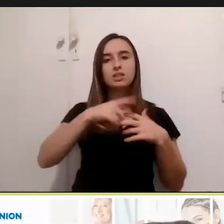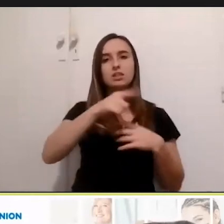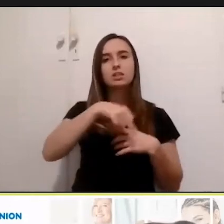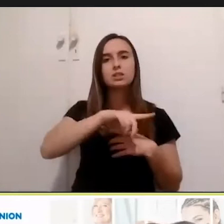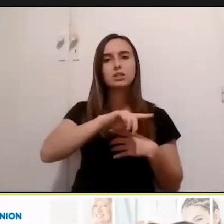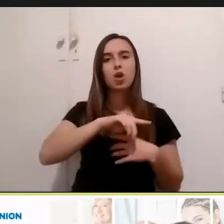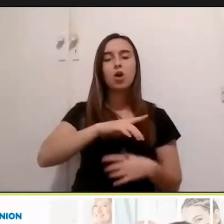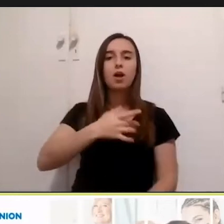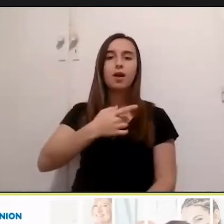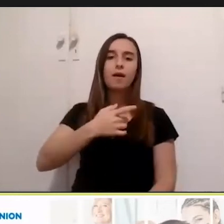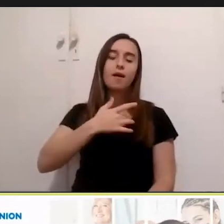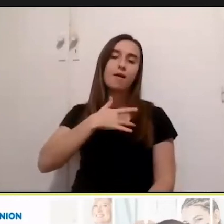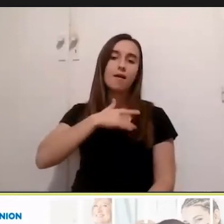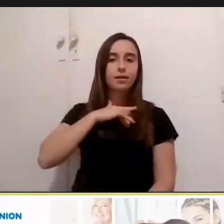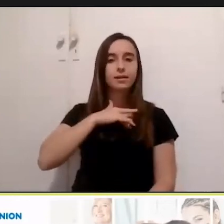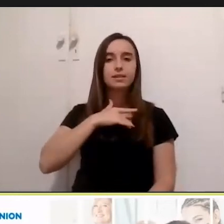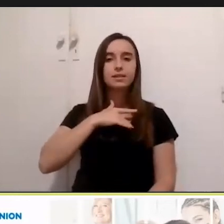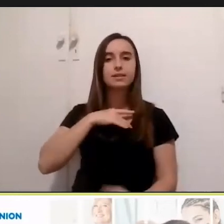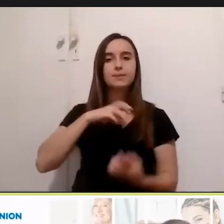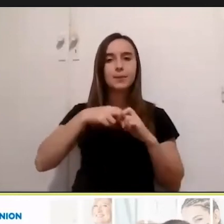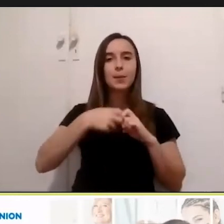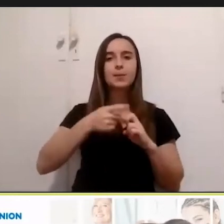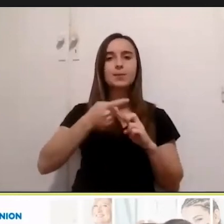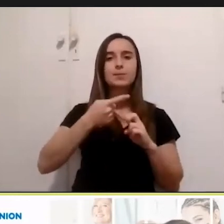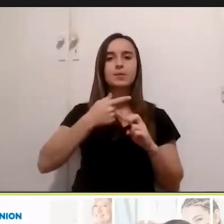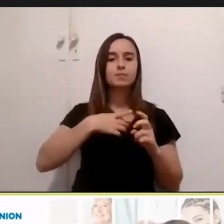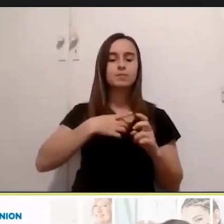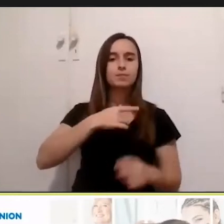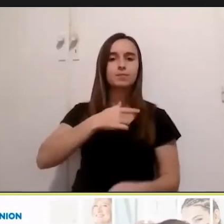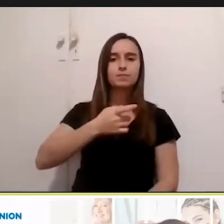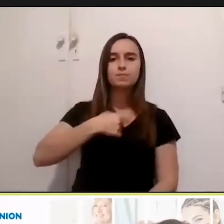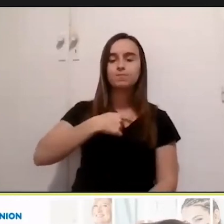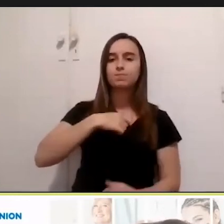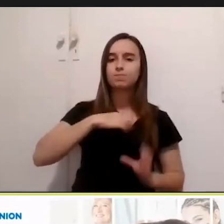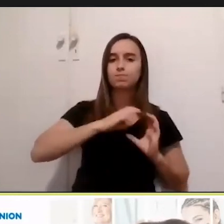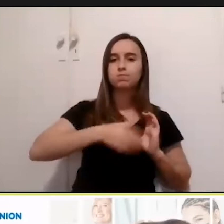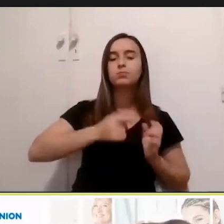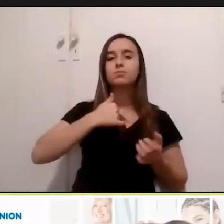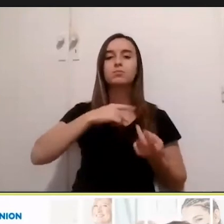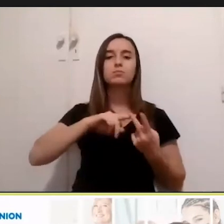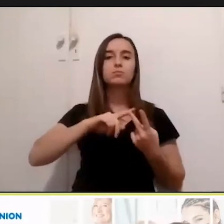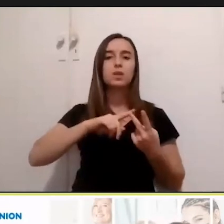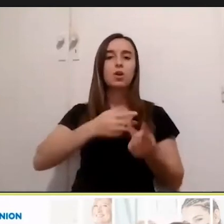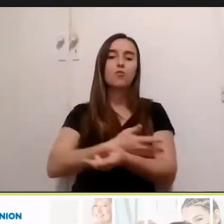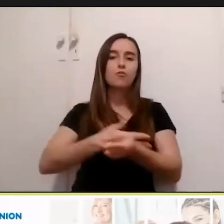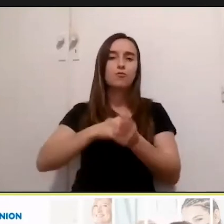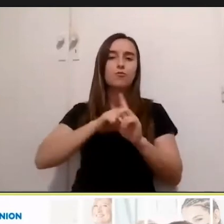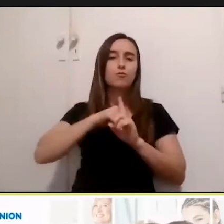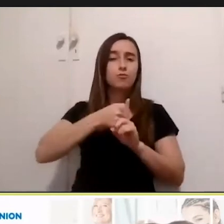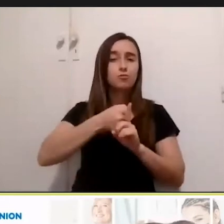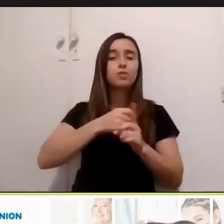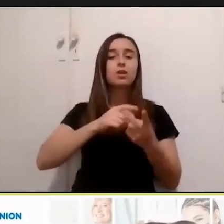diseases, such as heart failure, high blood pressure, diabetes, etc. Among the